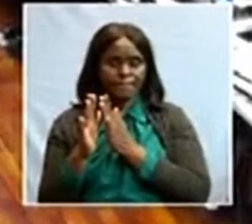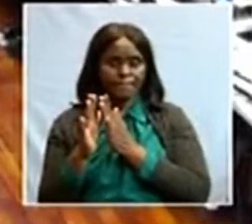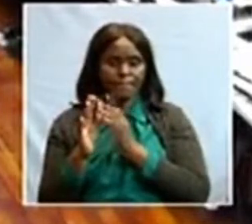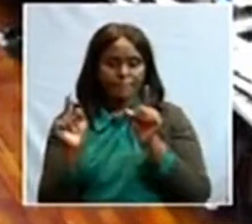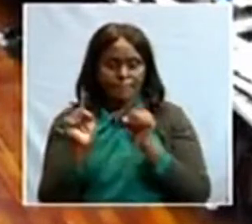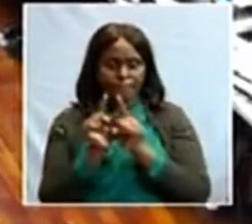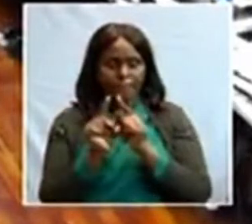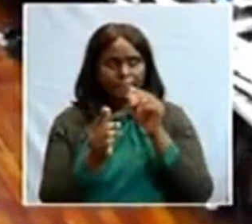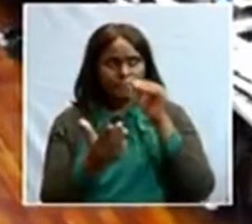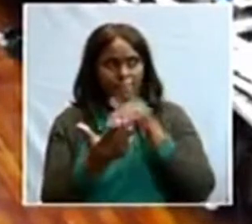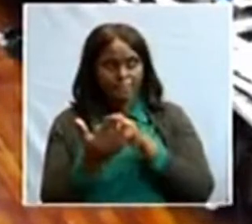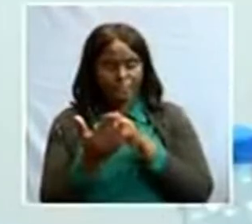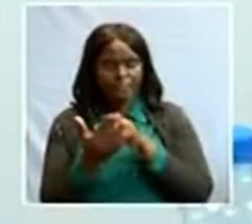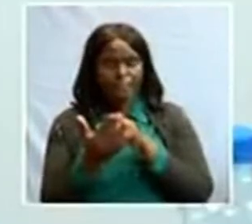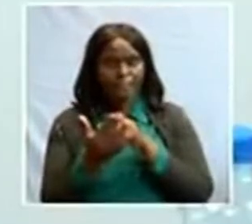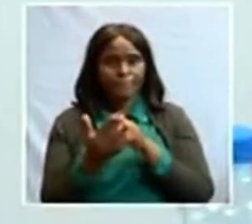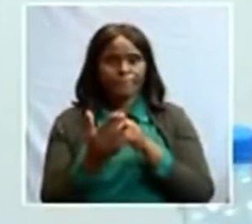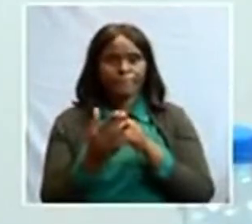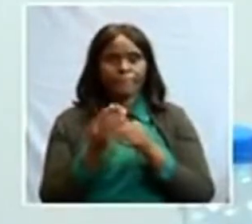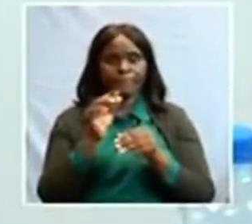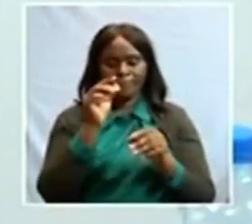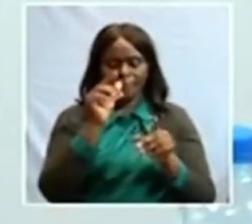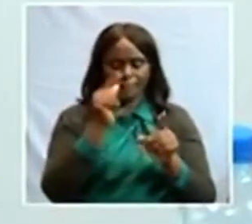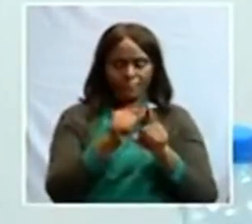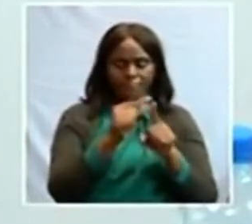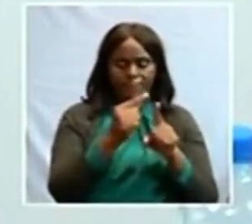and by December